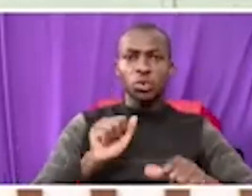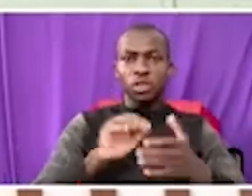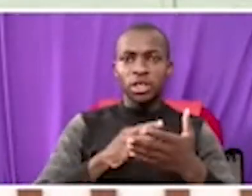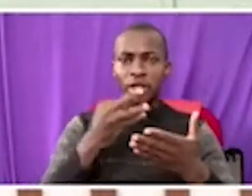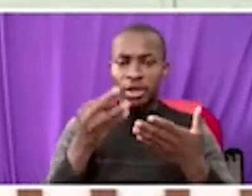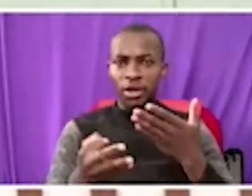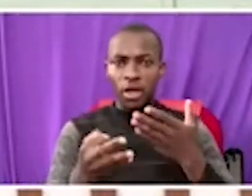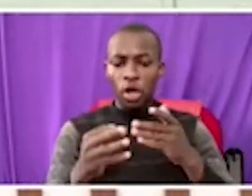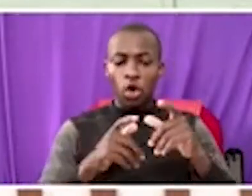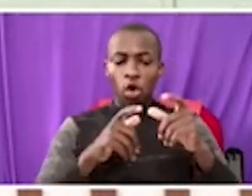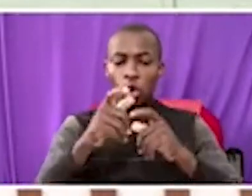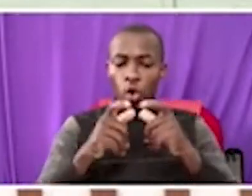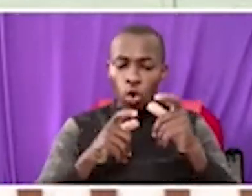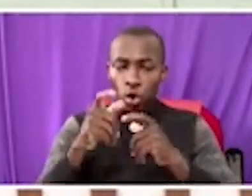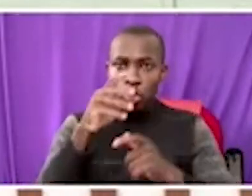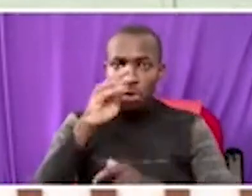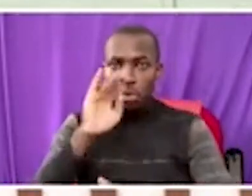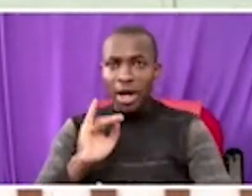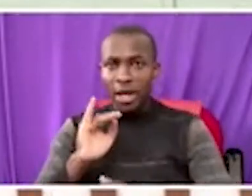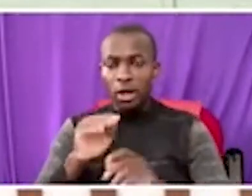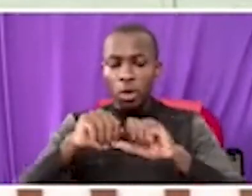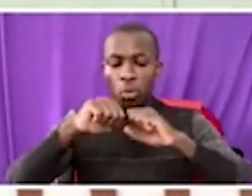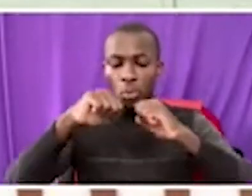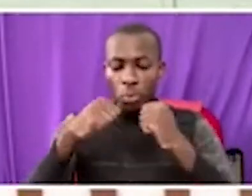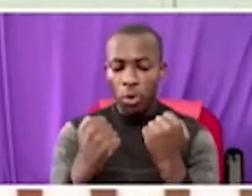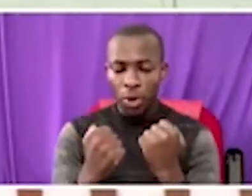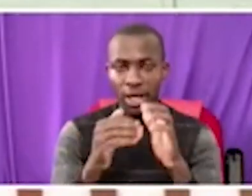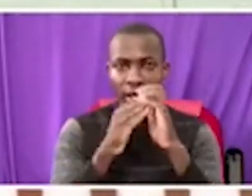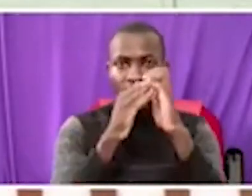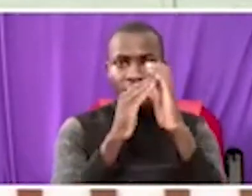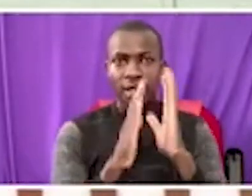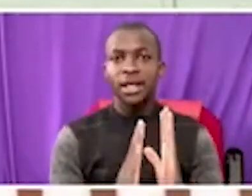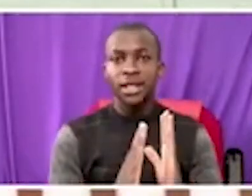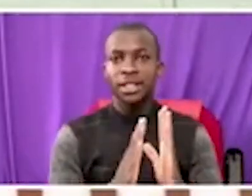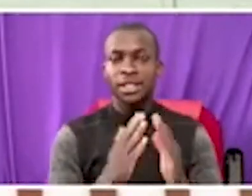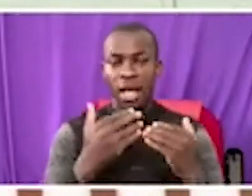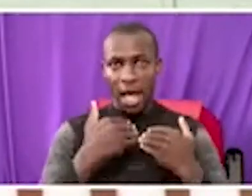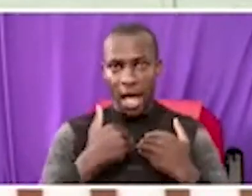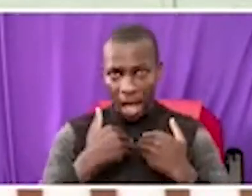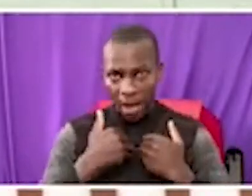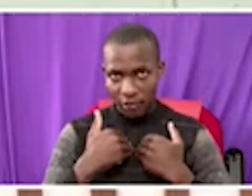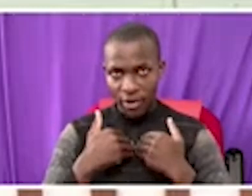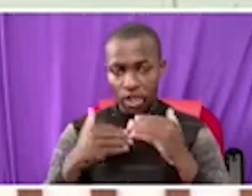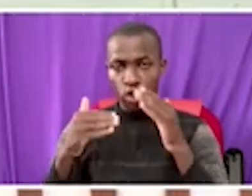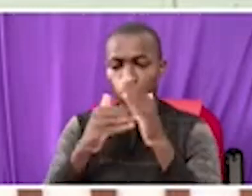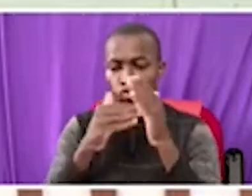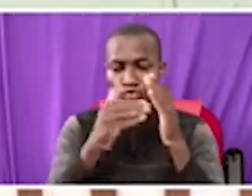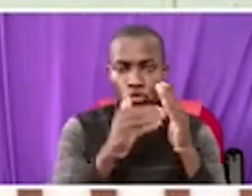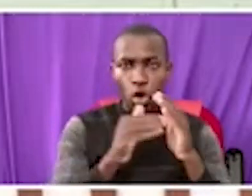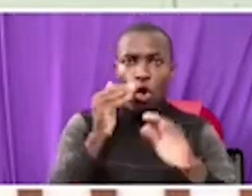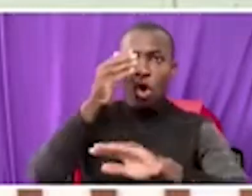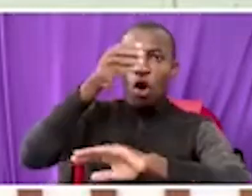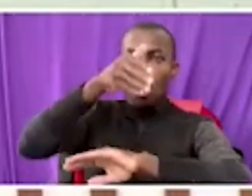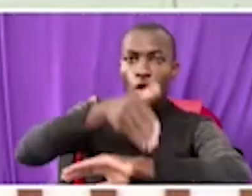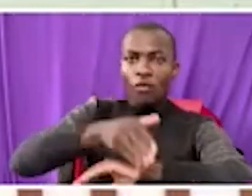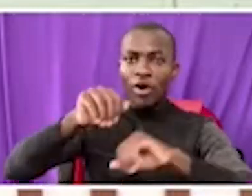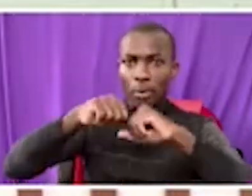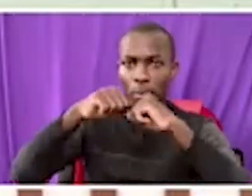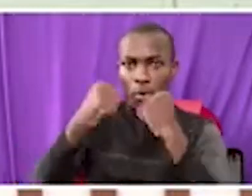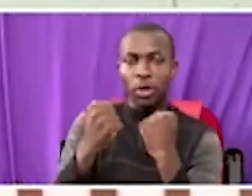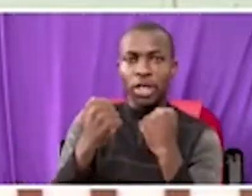governed by broken leaders, having jurisdiction over a broken